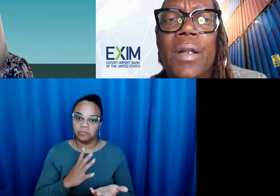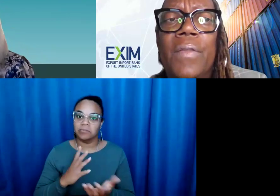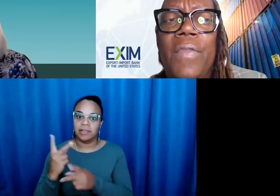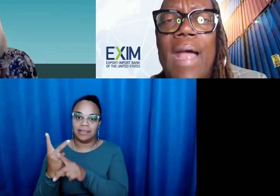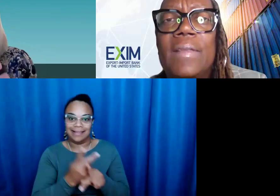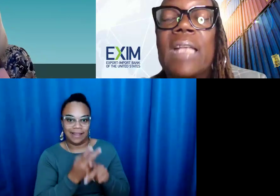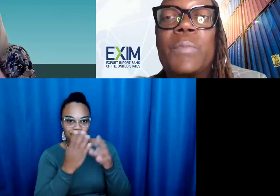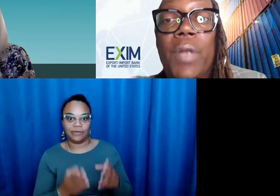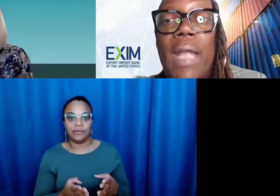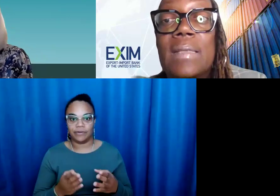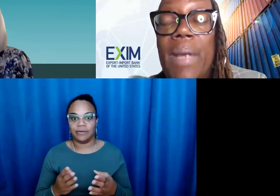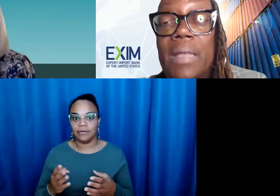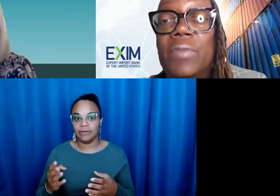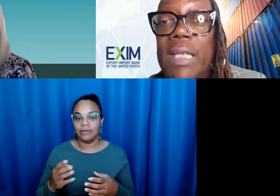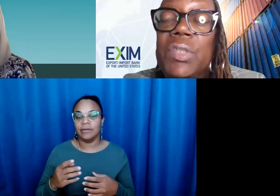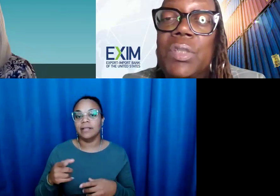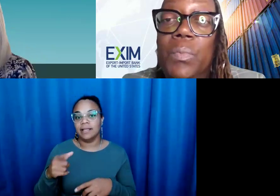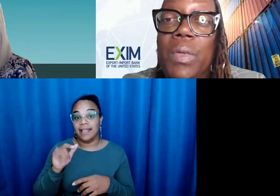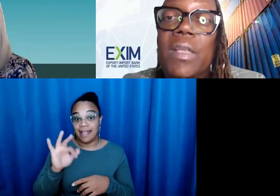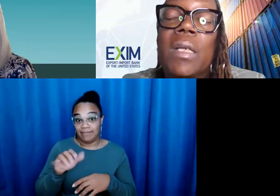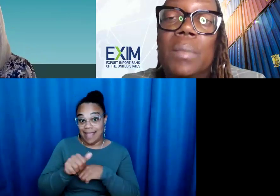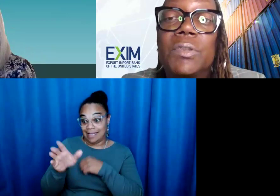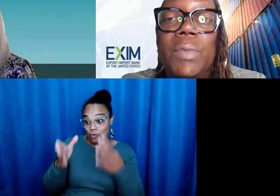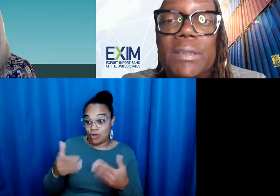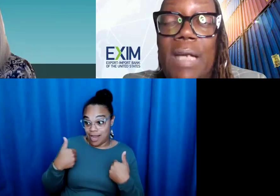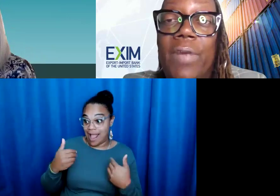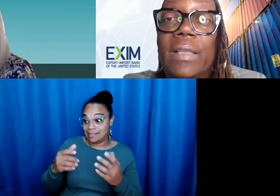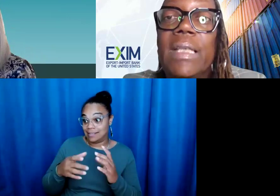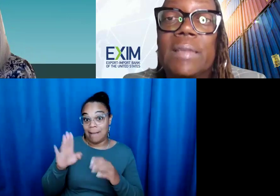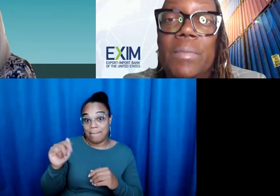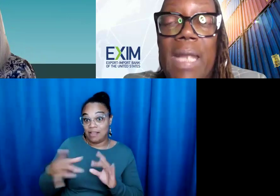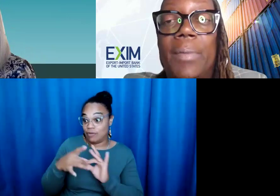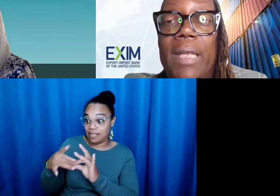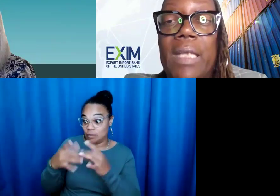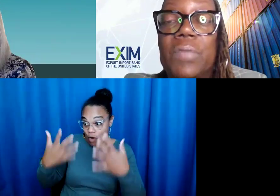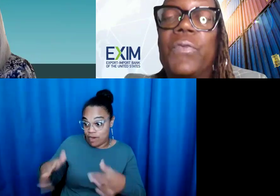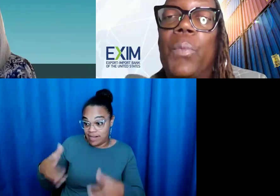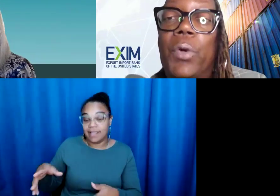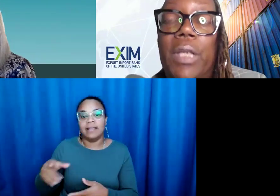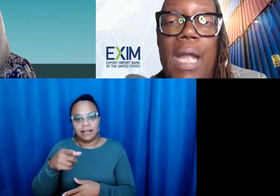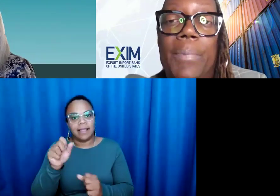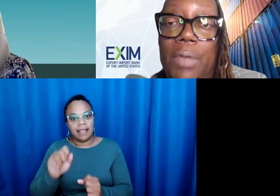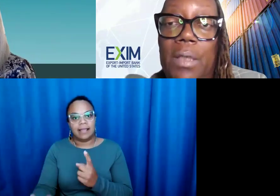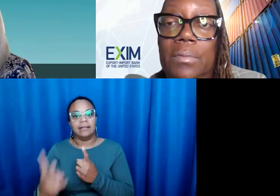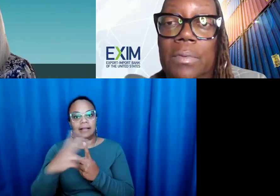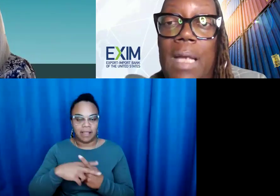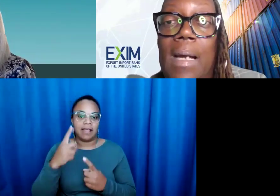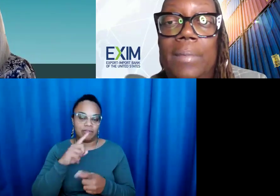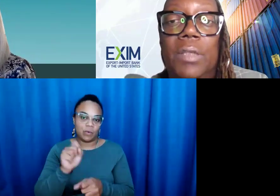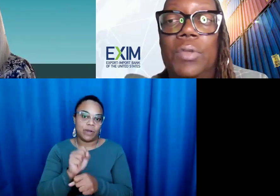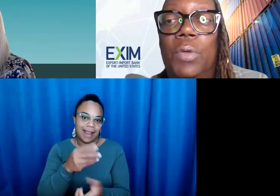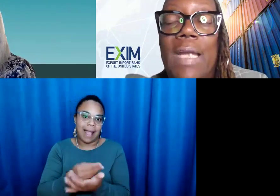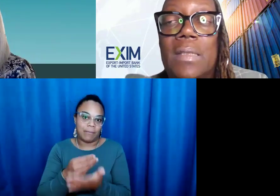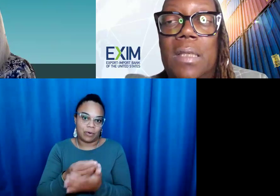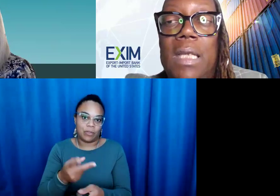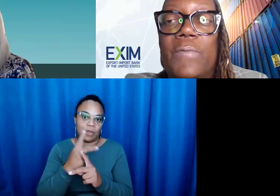lender that the exporter has a banking relationship with can come to us directly and submit application for the working capital loan. I